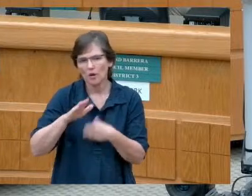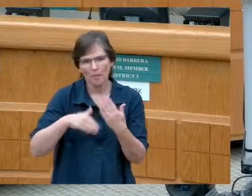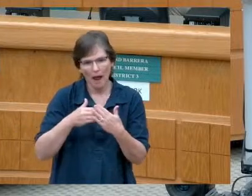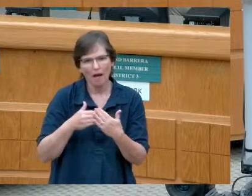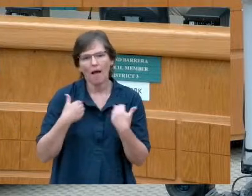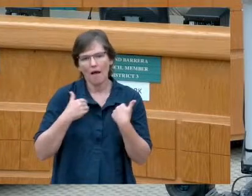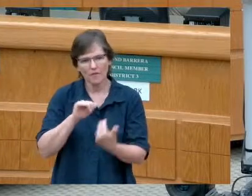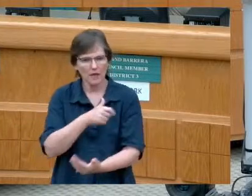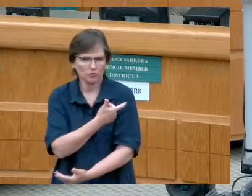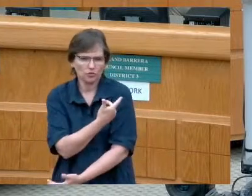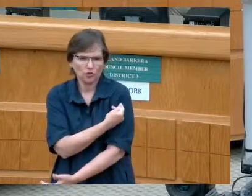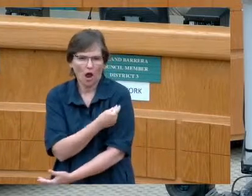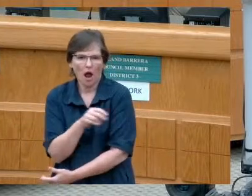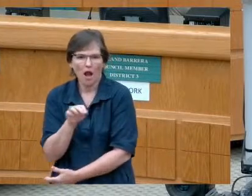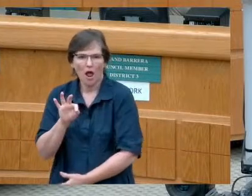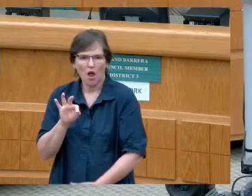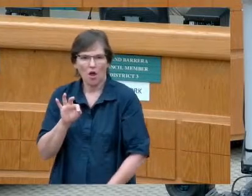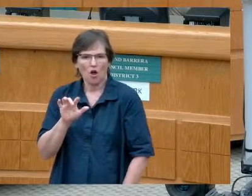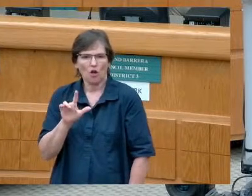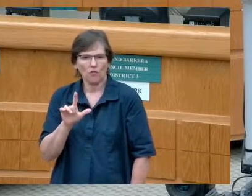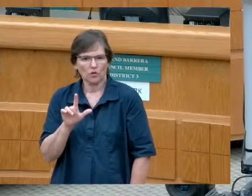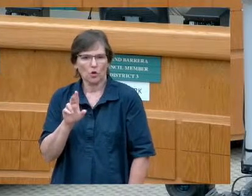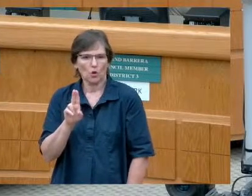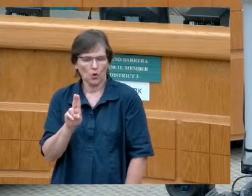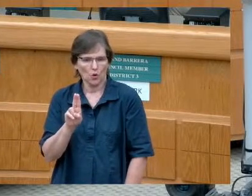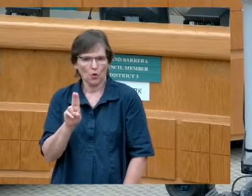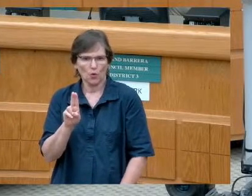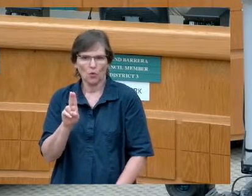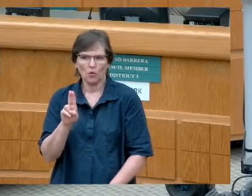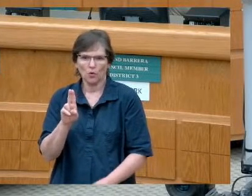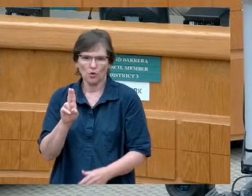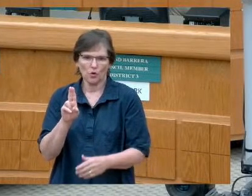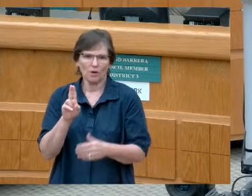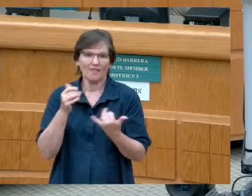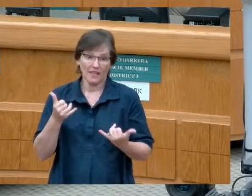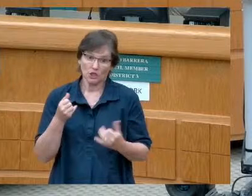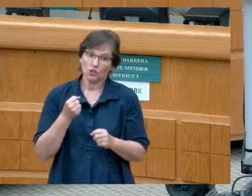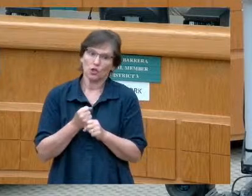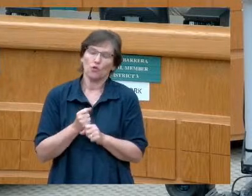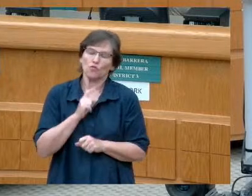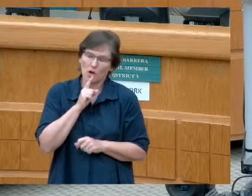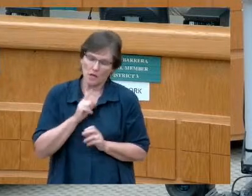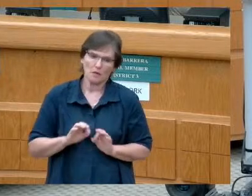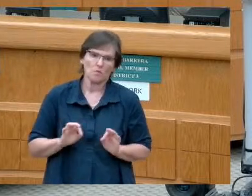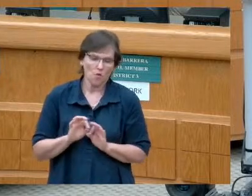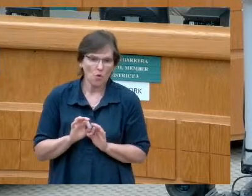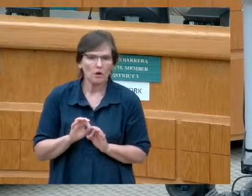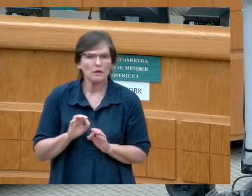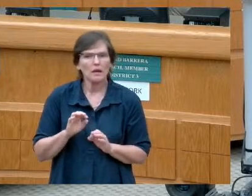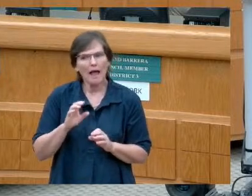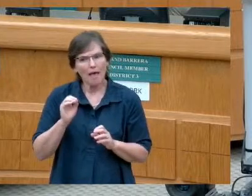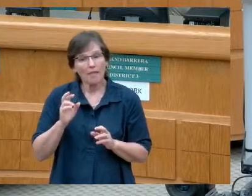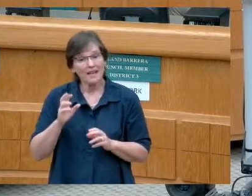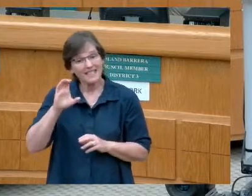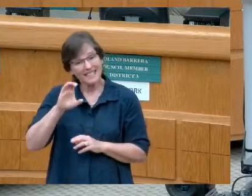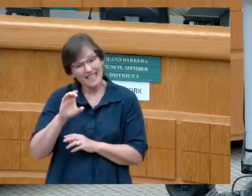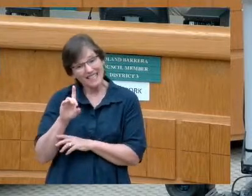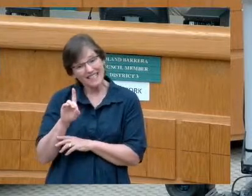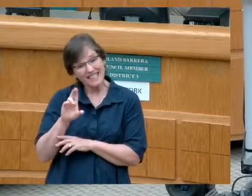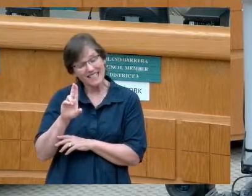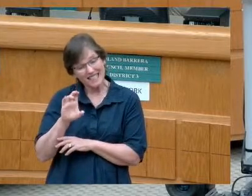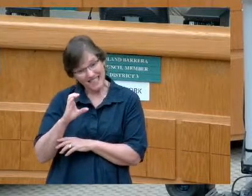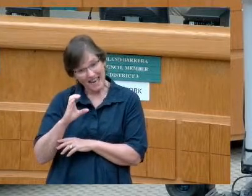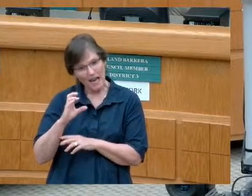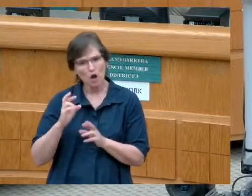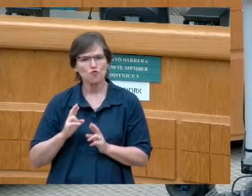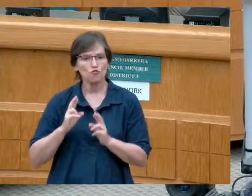that everybody 6 months of age get a flu vaccine. So many of us heard the summer months with high heat temperatures